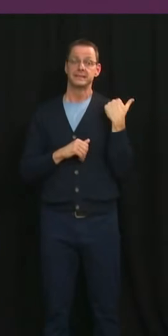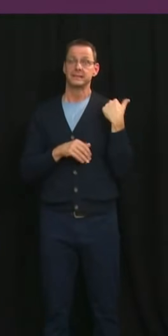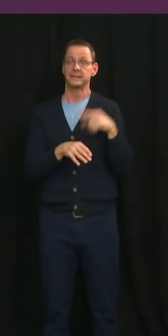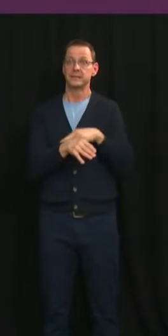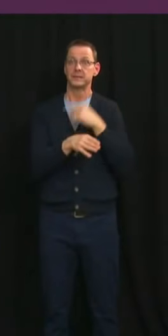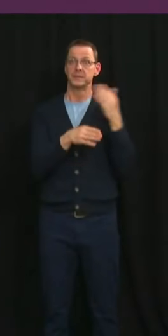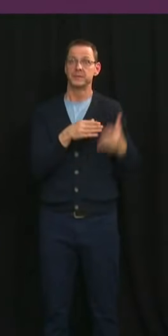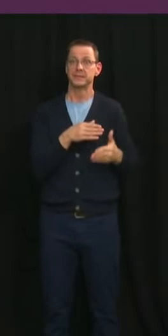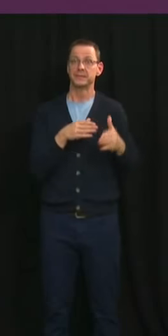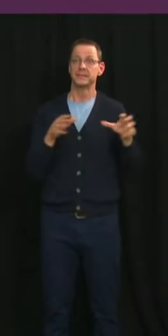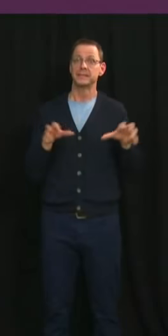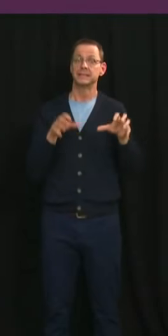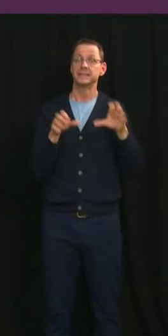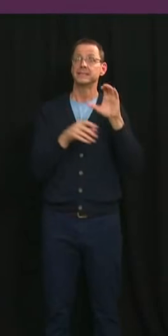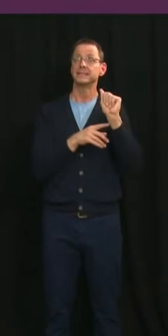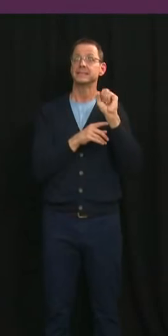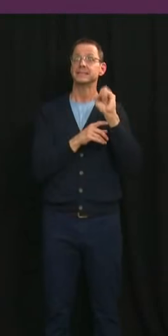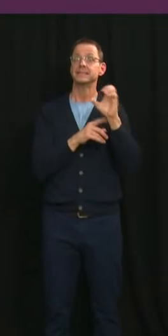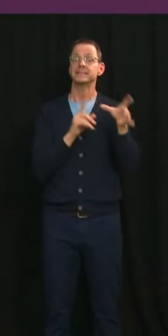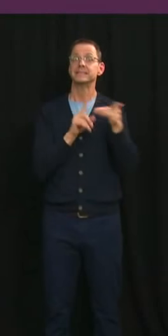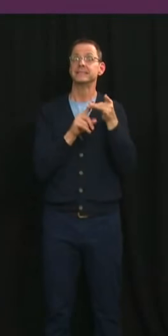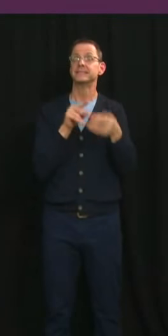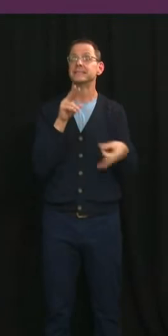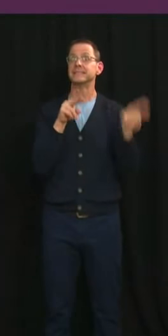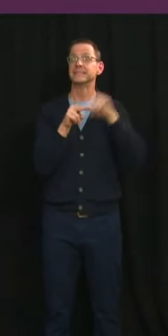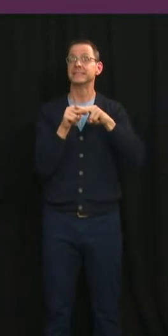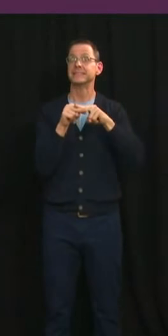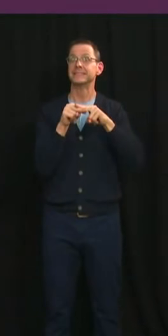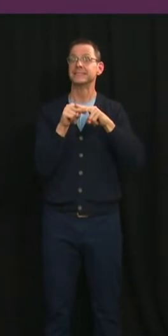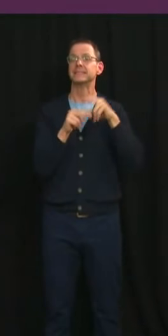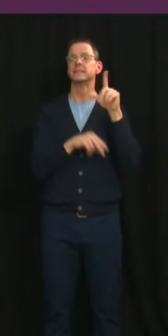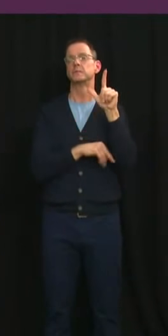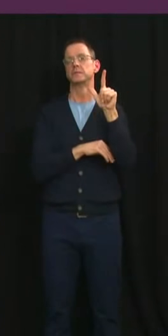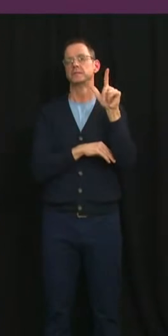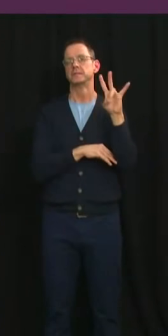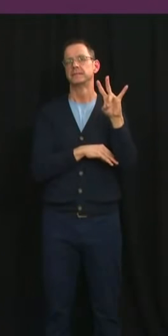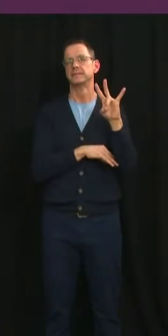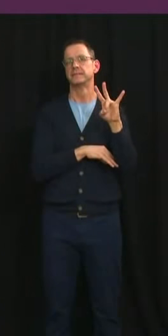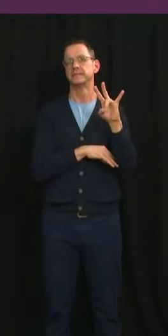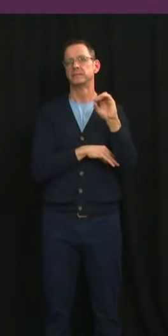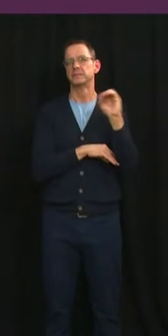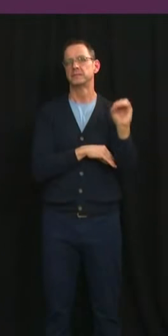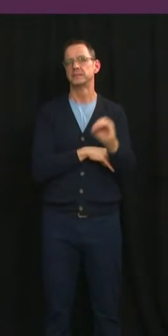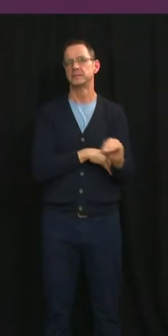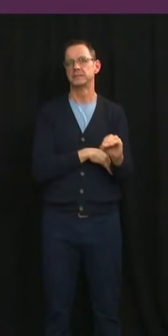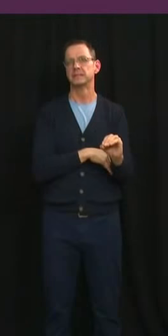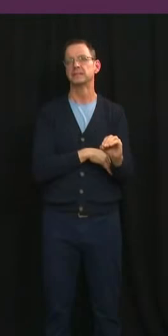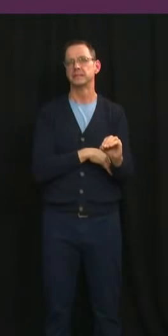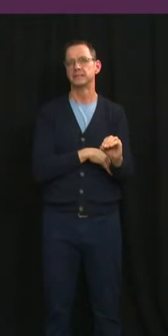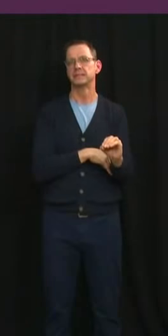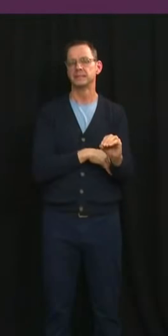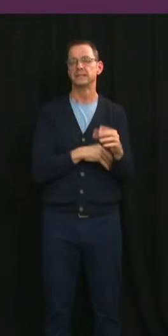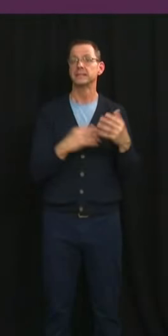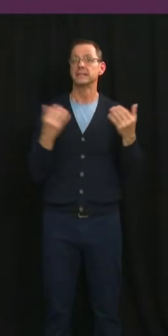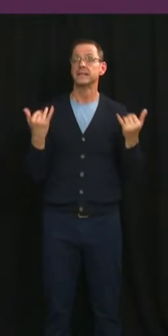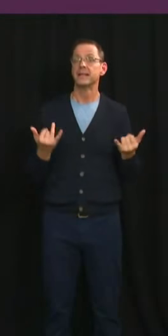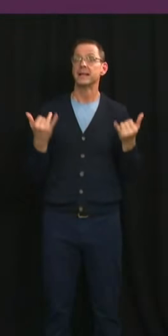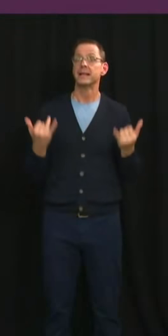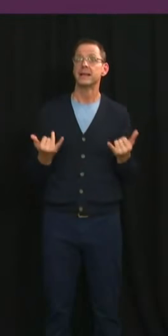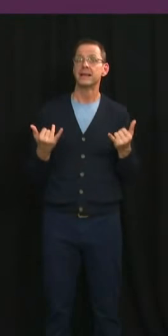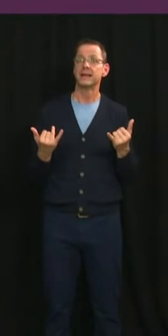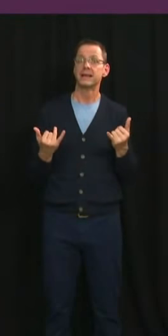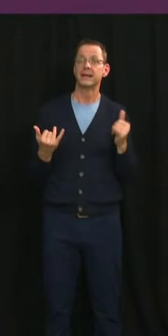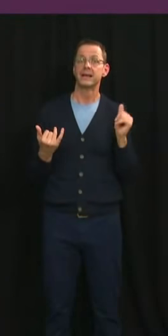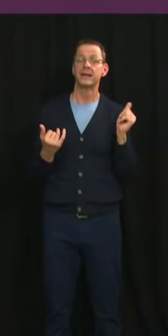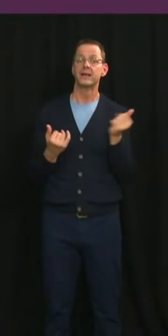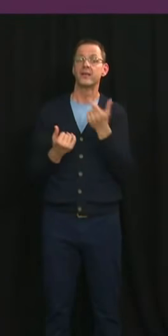about 43% of all active cases are variants of concern, and that figure is rising sharply. I know that many people will